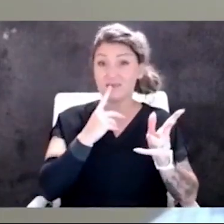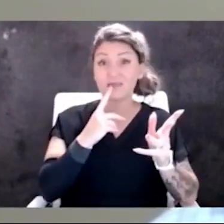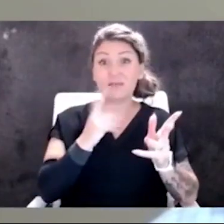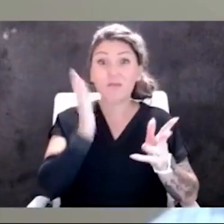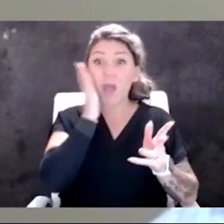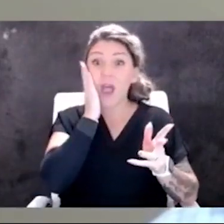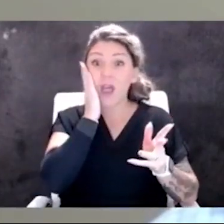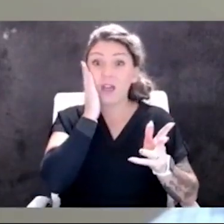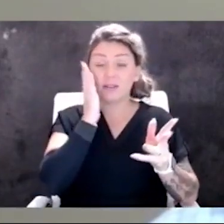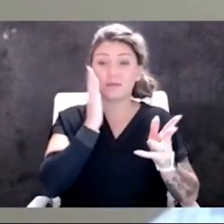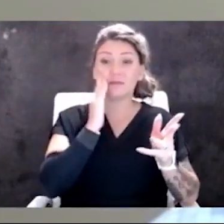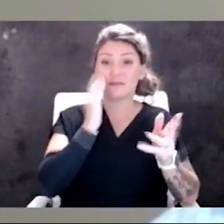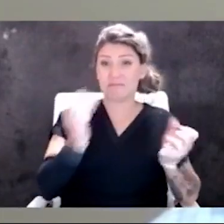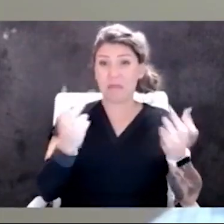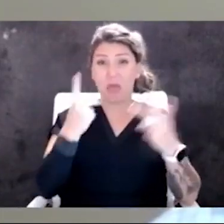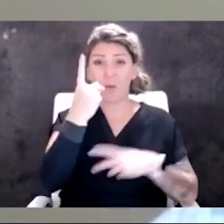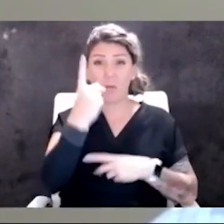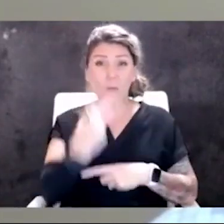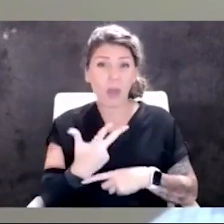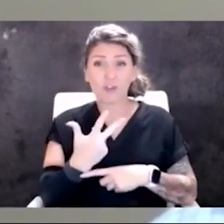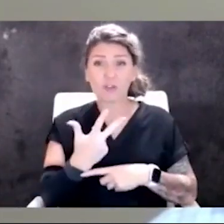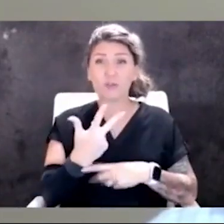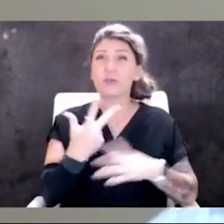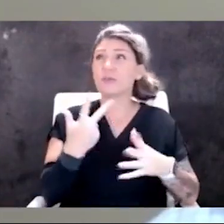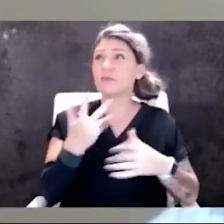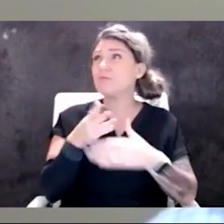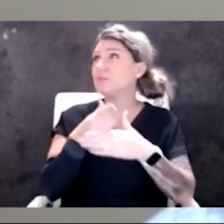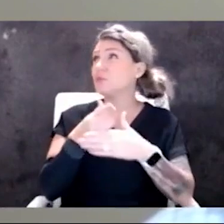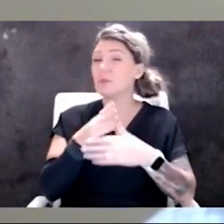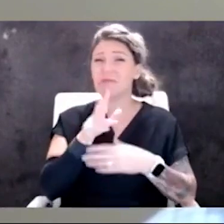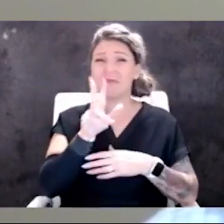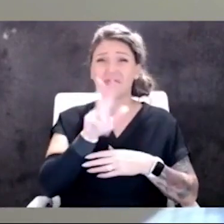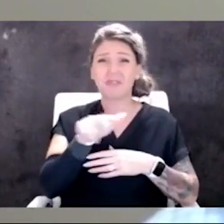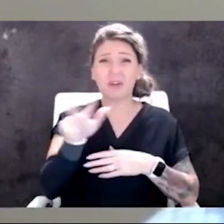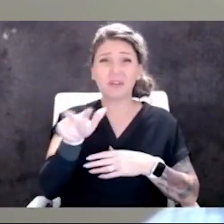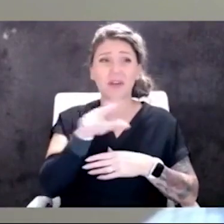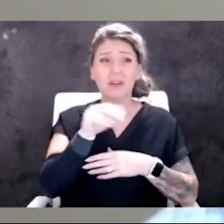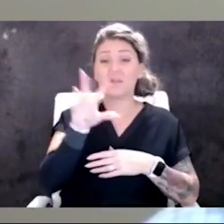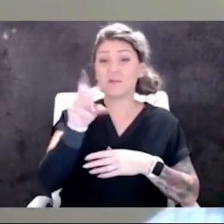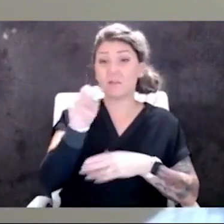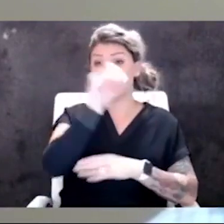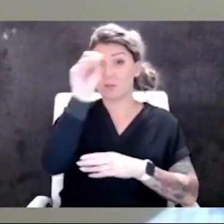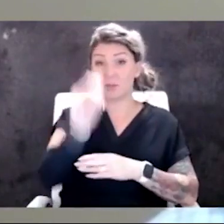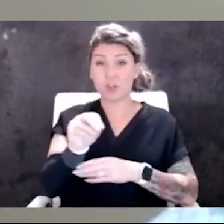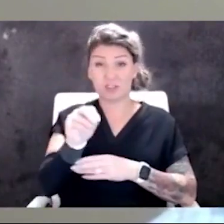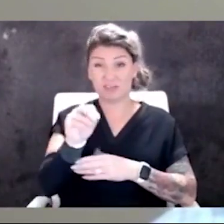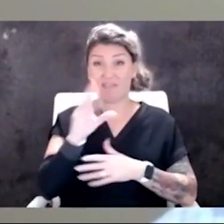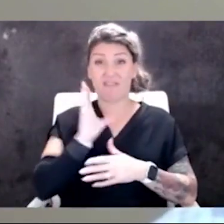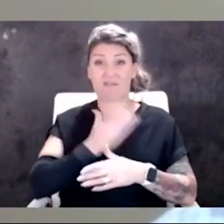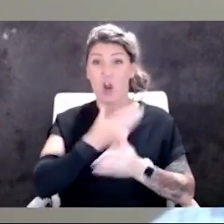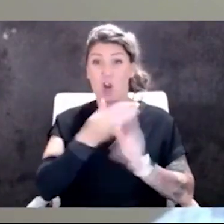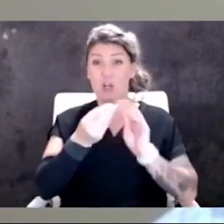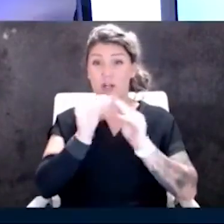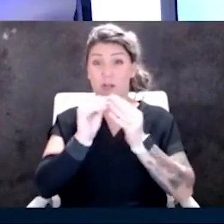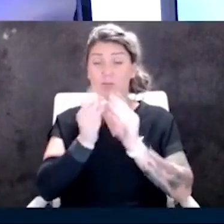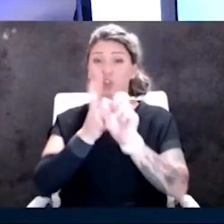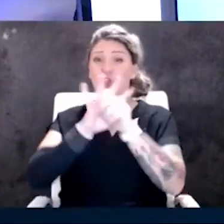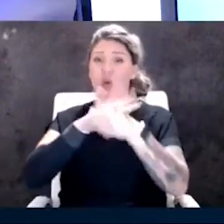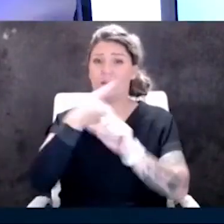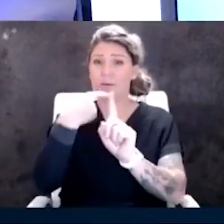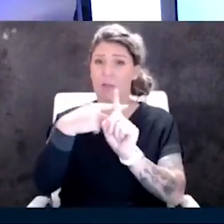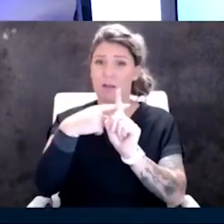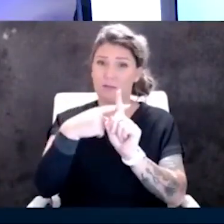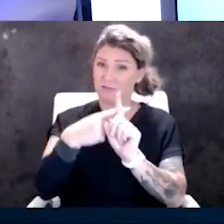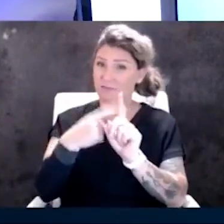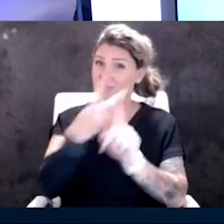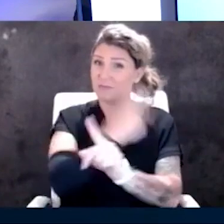close to a third. Right now, I would say between 33 and 50% of our census is COVID positive patients. That's a lot. How are things